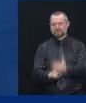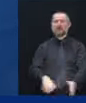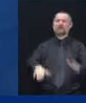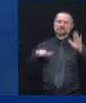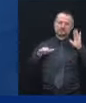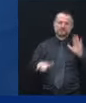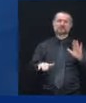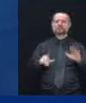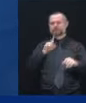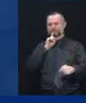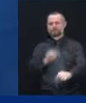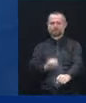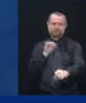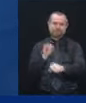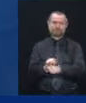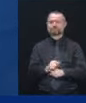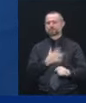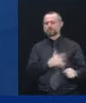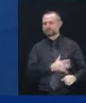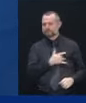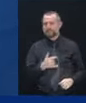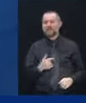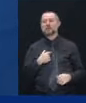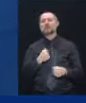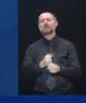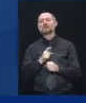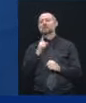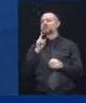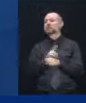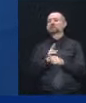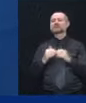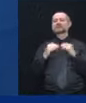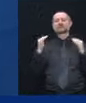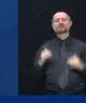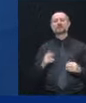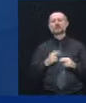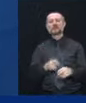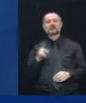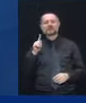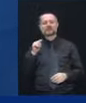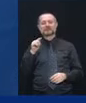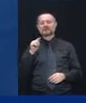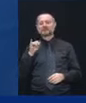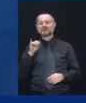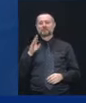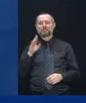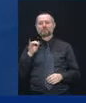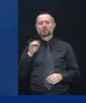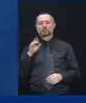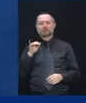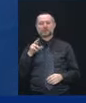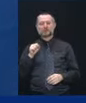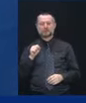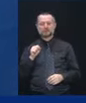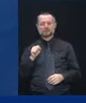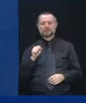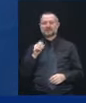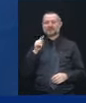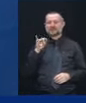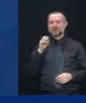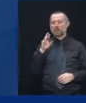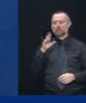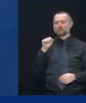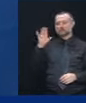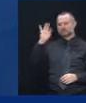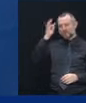system called Tiberius, which is the federal data system that we all signed on to that actually